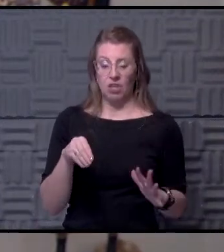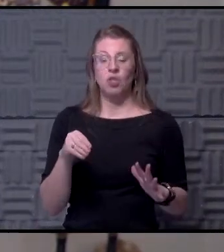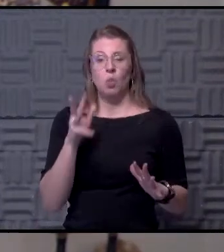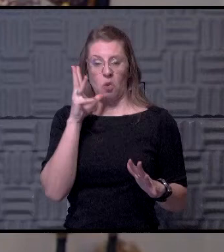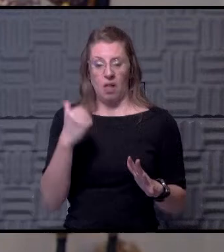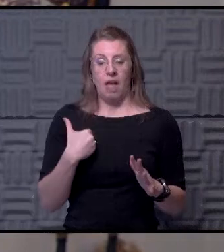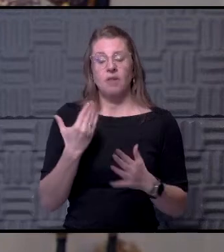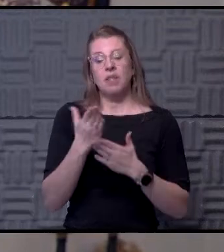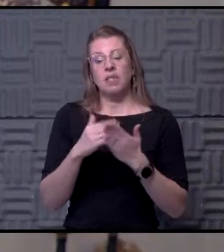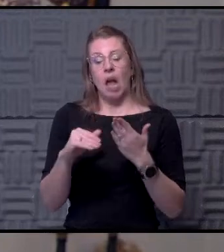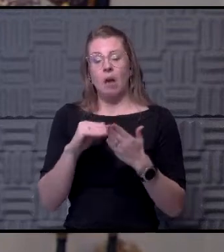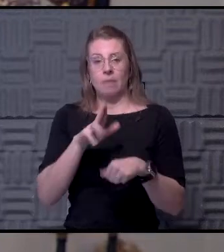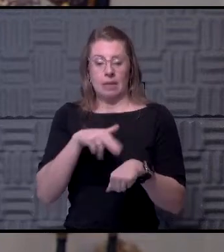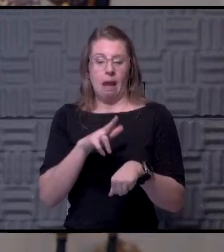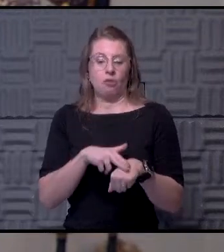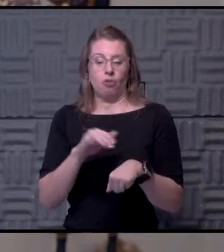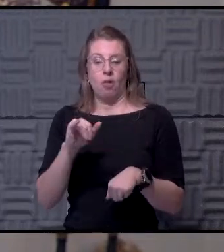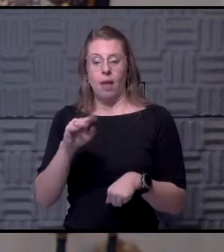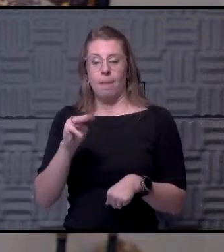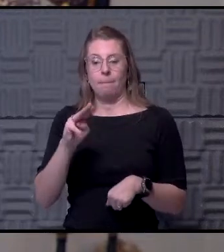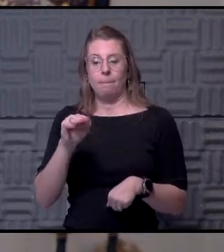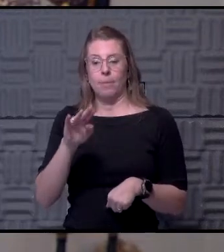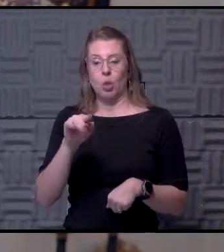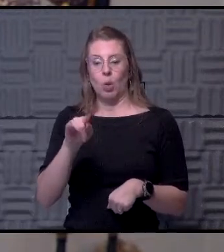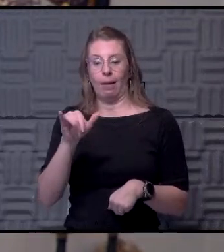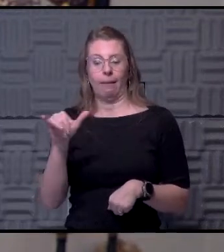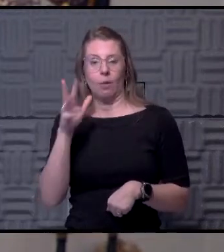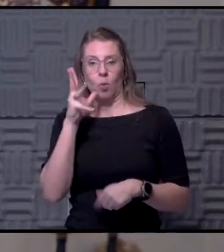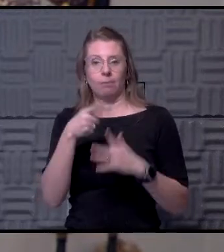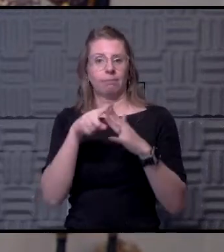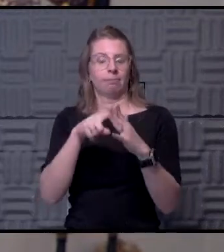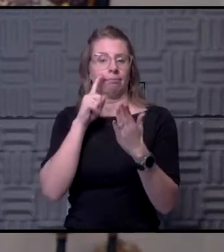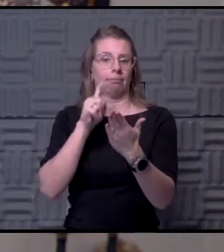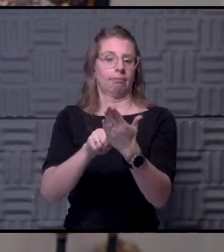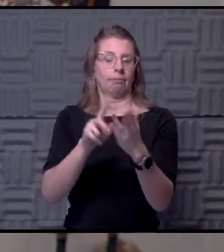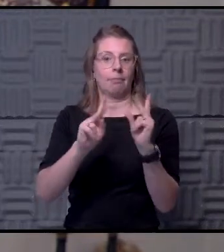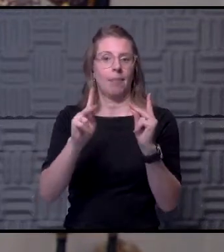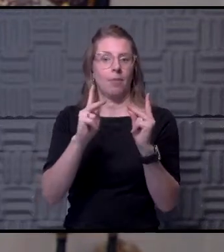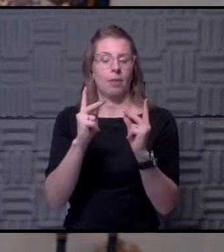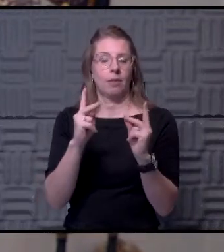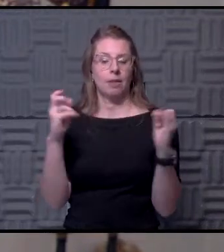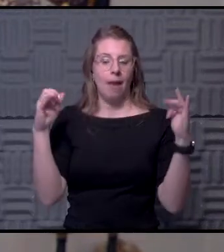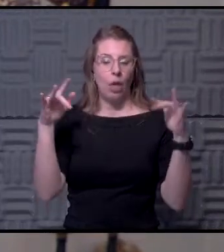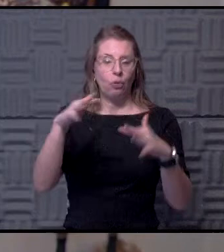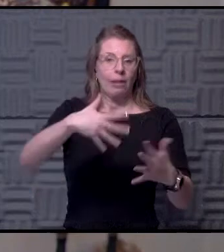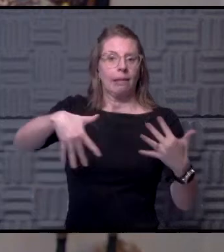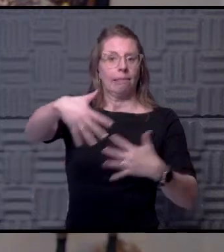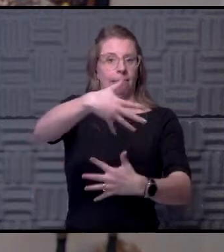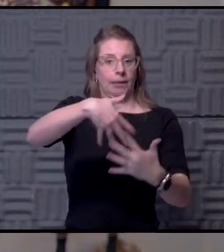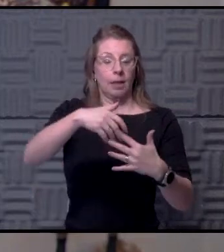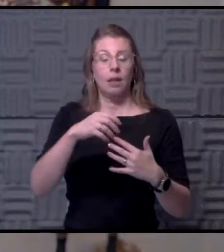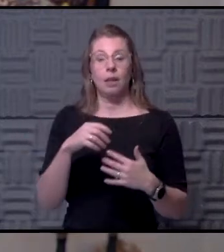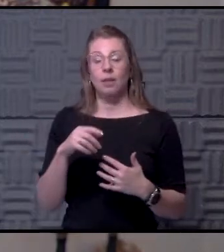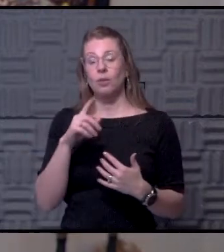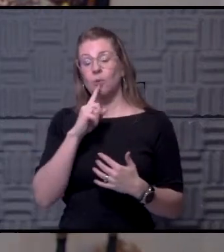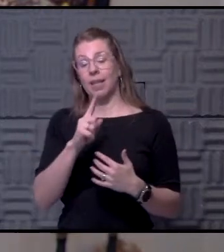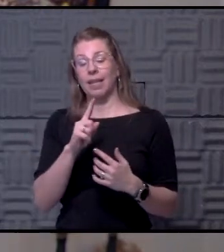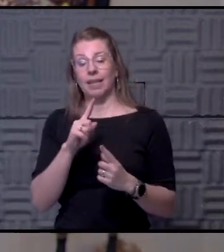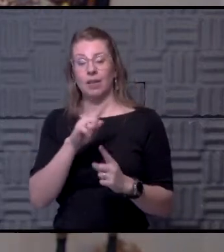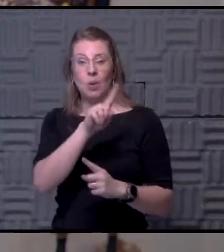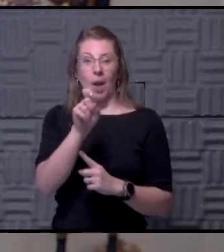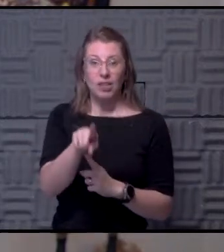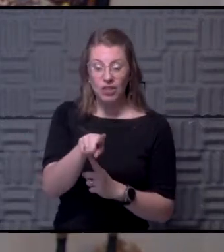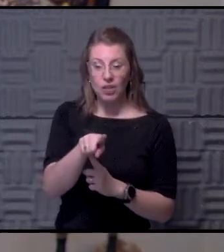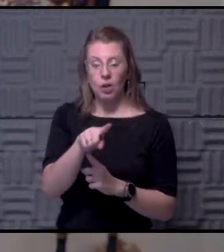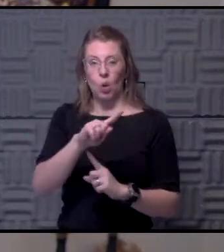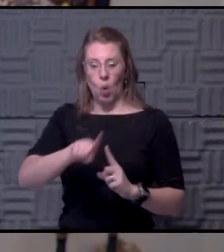some degree of natural immunity. I think we'll start seeing more people gathering and that kind of thing. The question will be, at what point